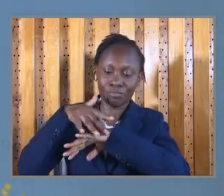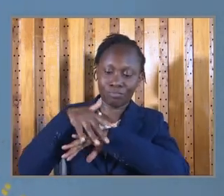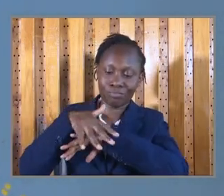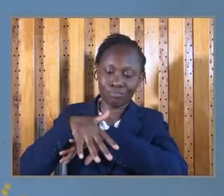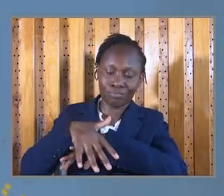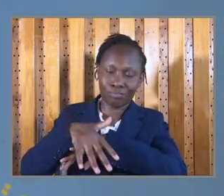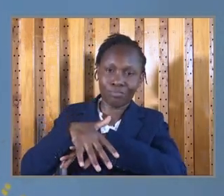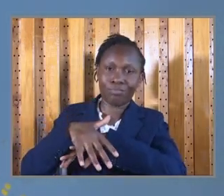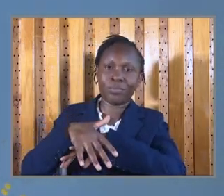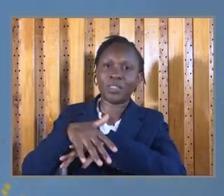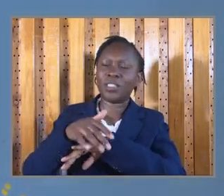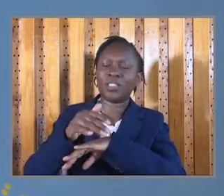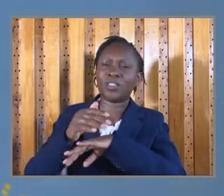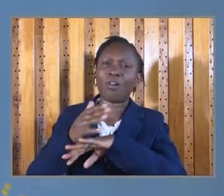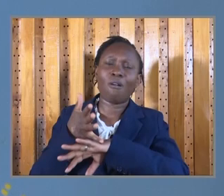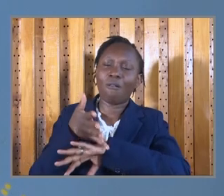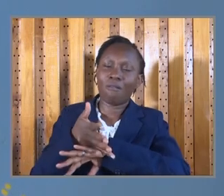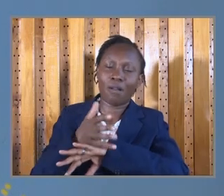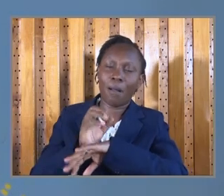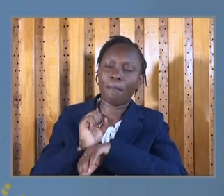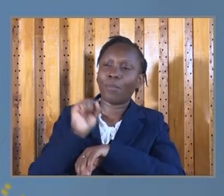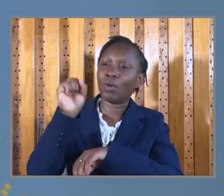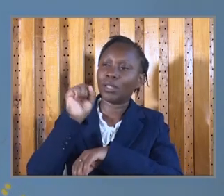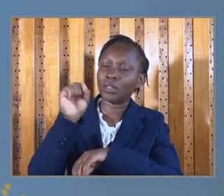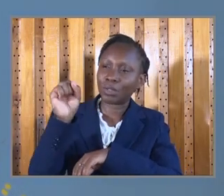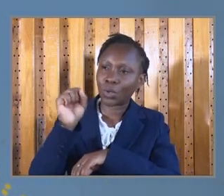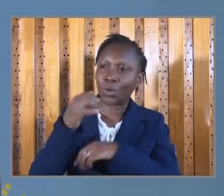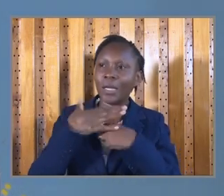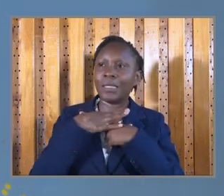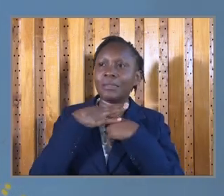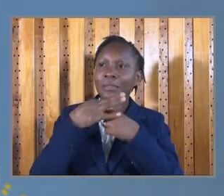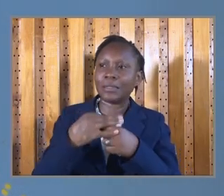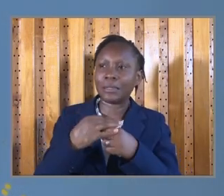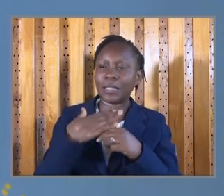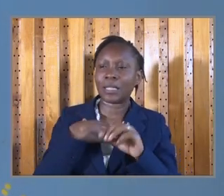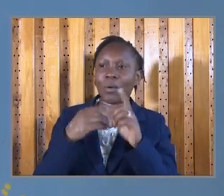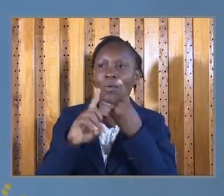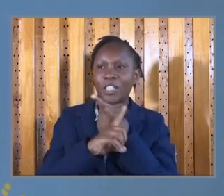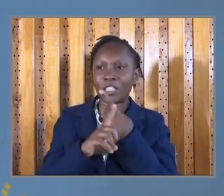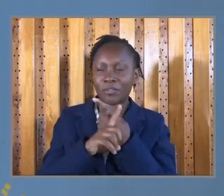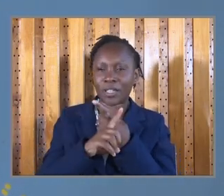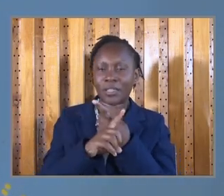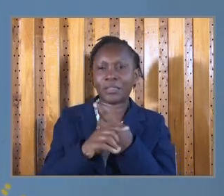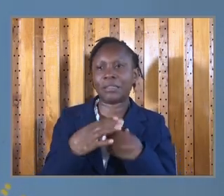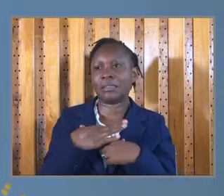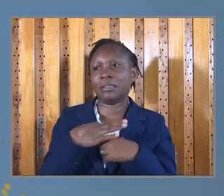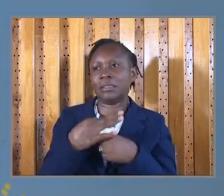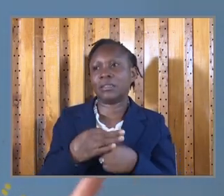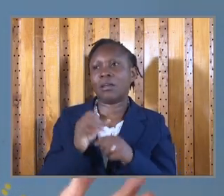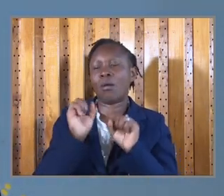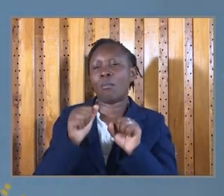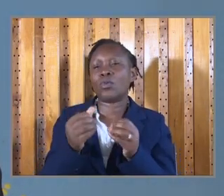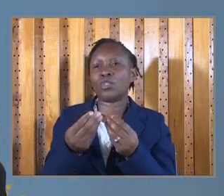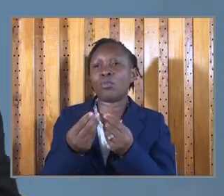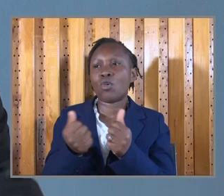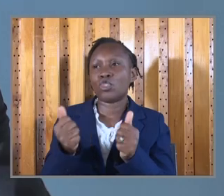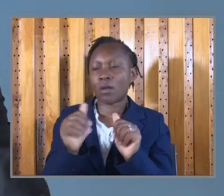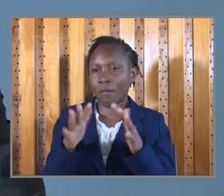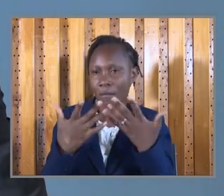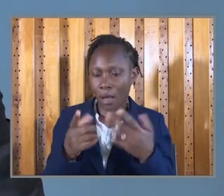political divisions and diverging interests. We can only solve this when we work